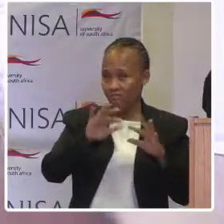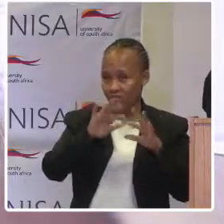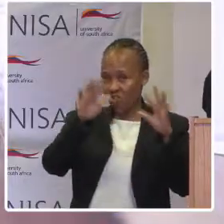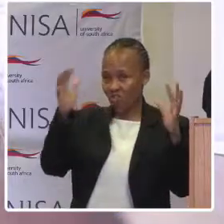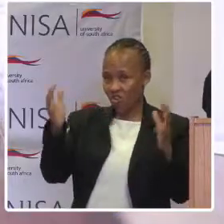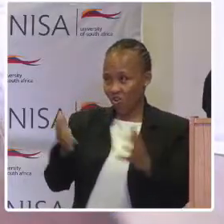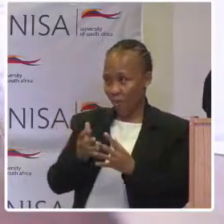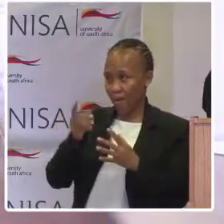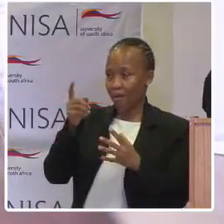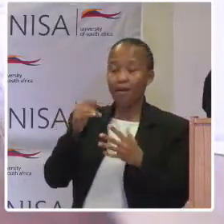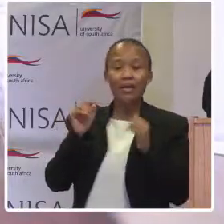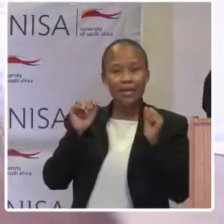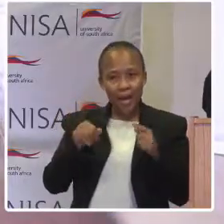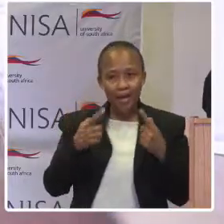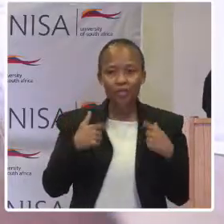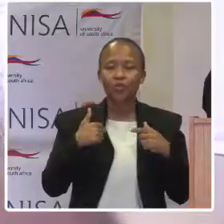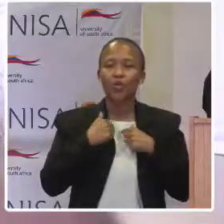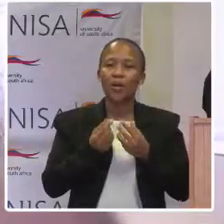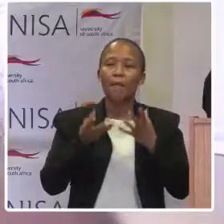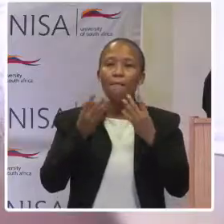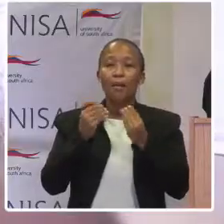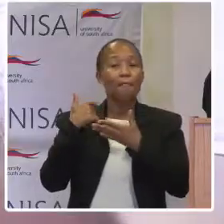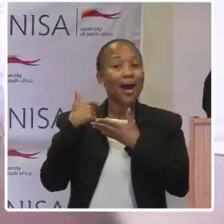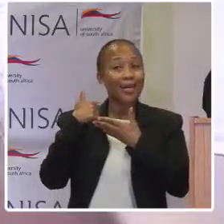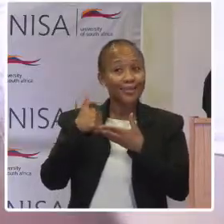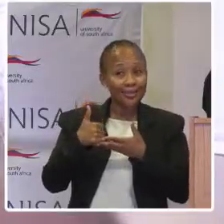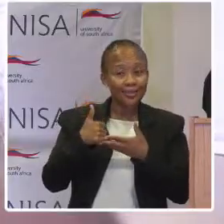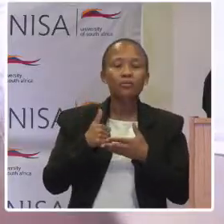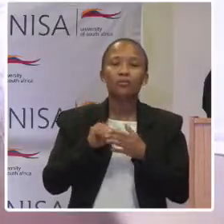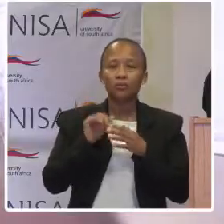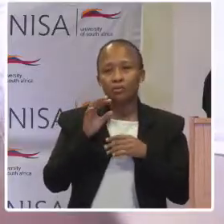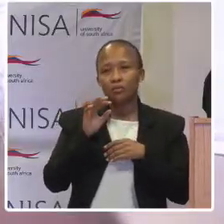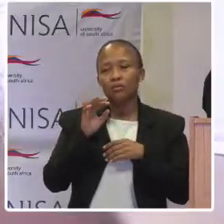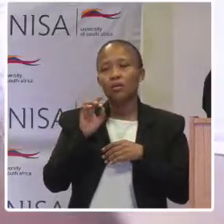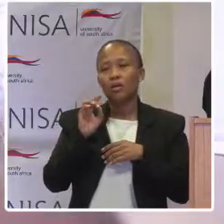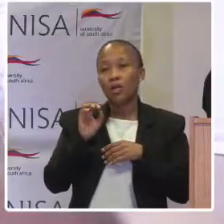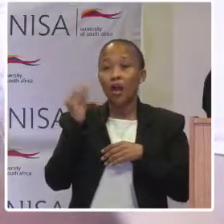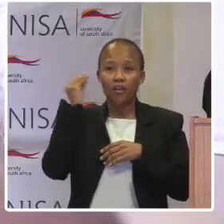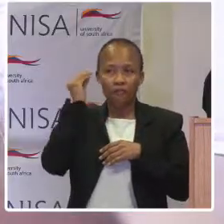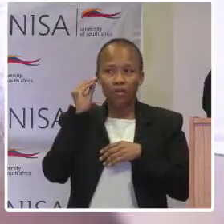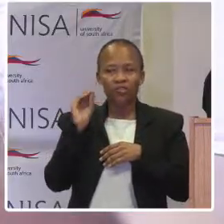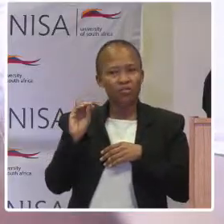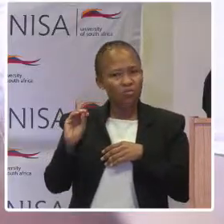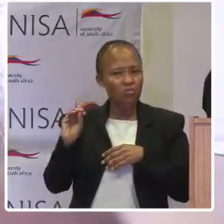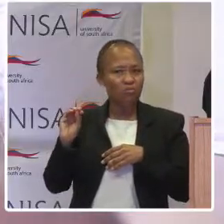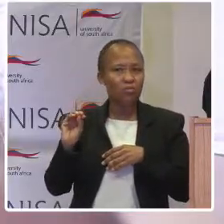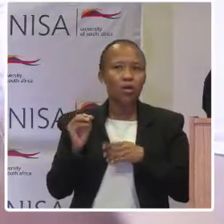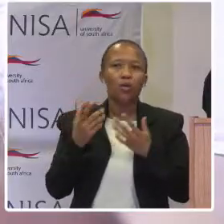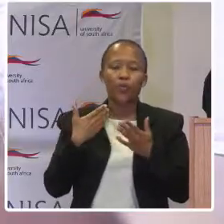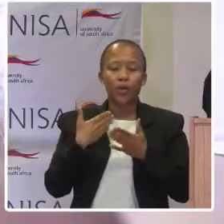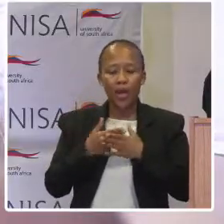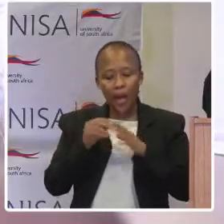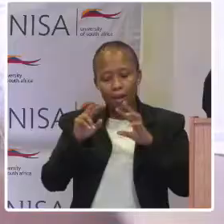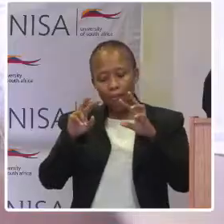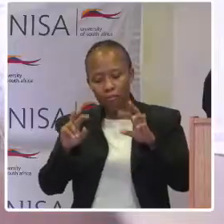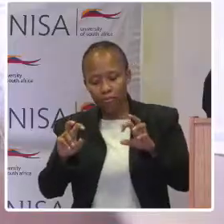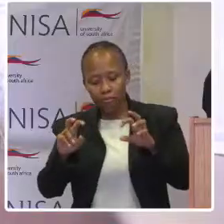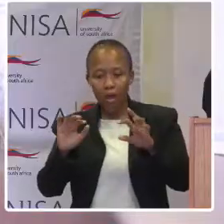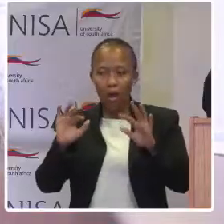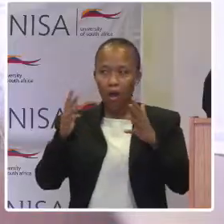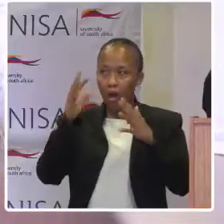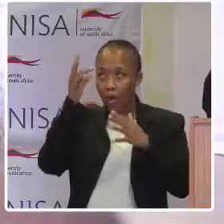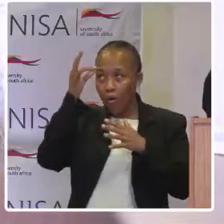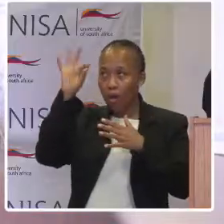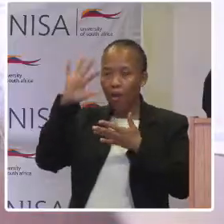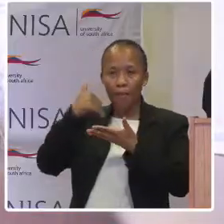we get the assistance, but then the information is there. Let us go and check the information to say, how does the government assist